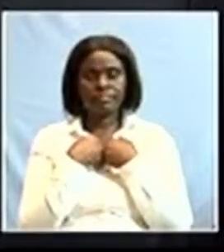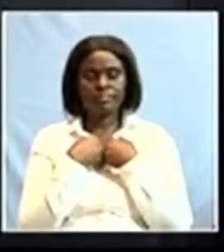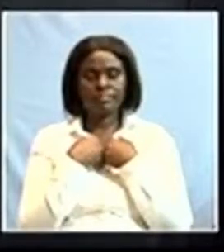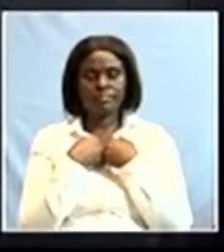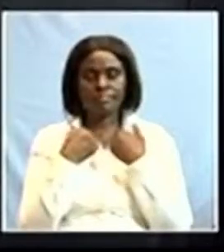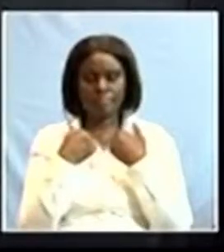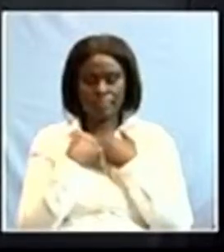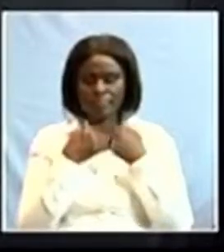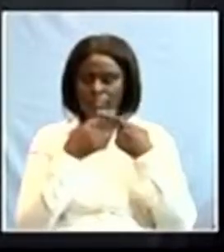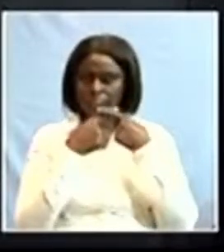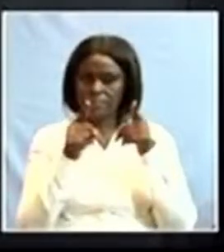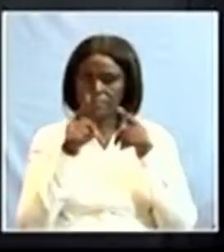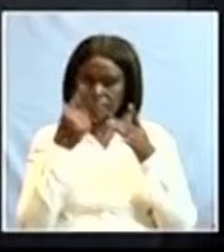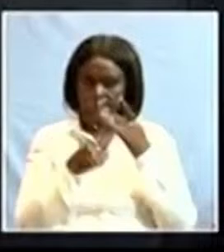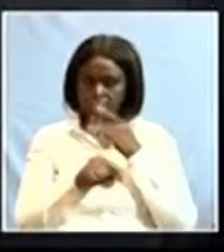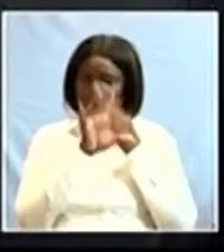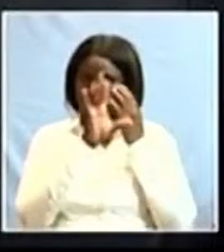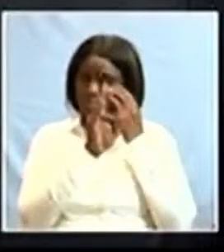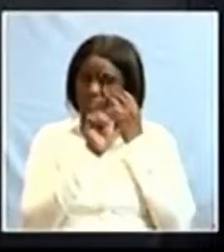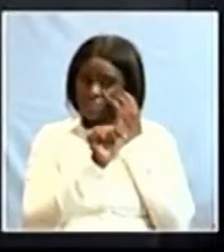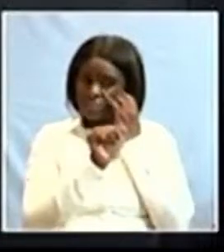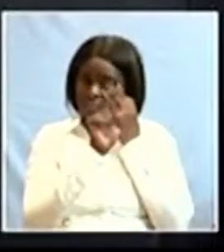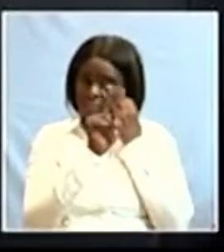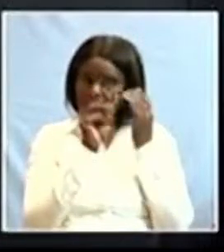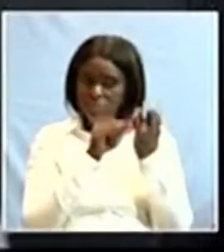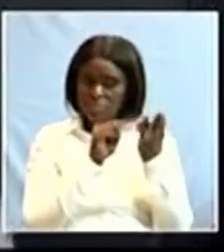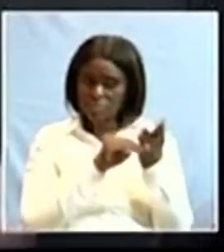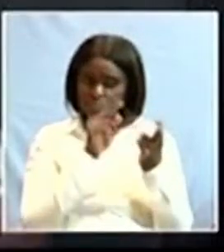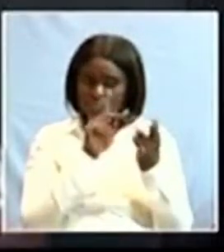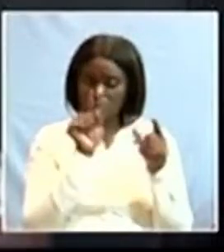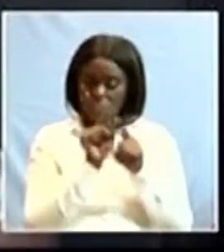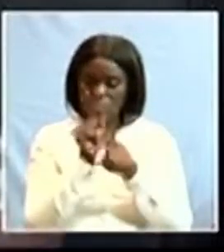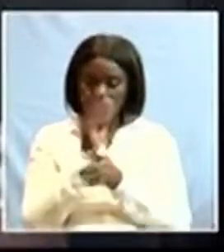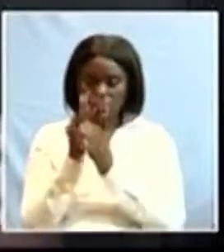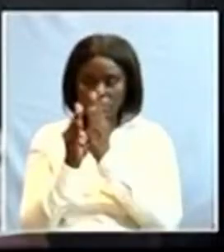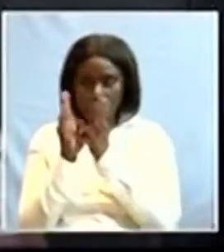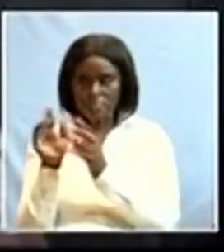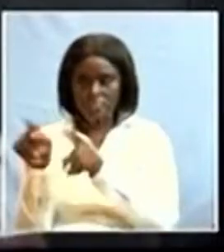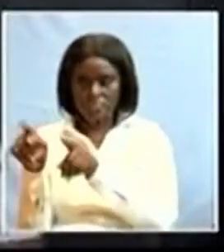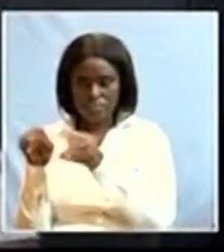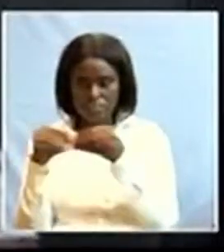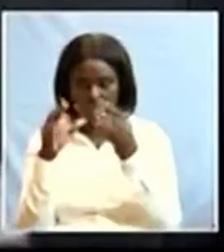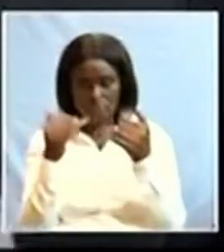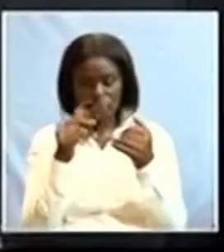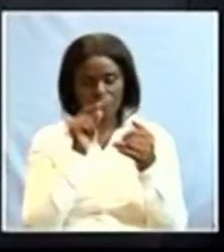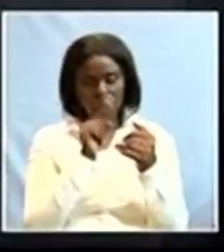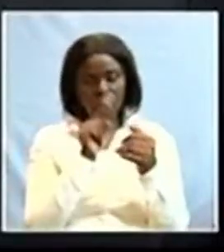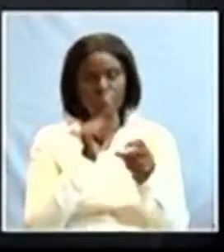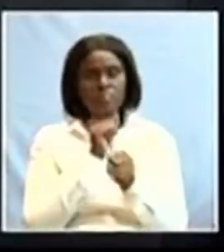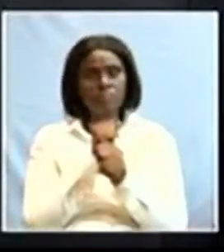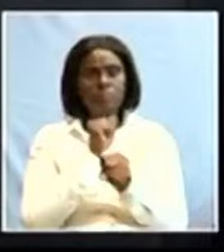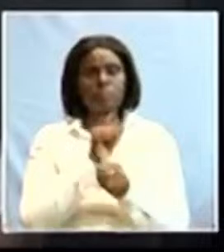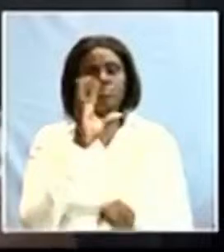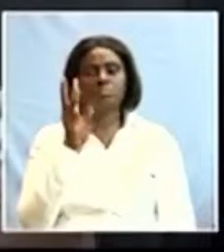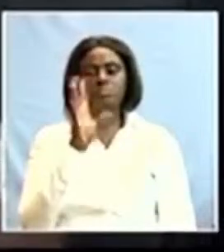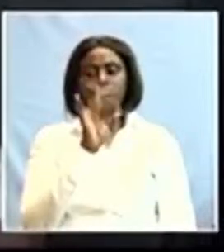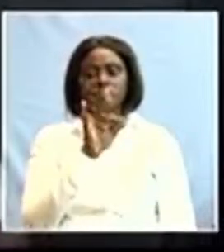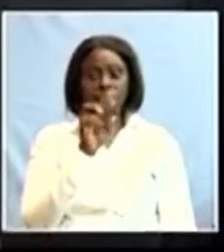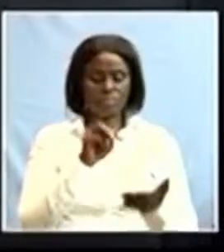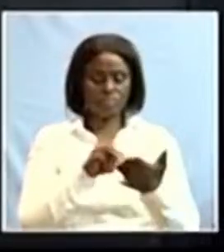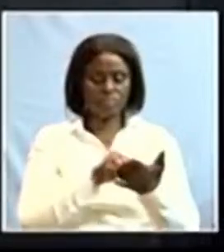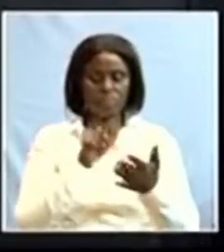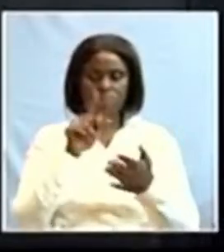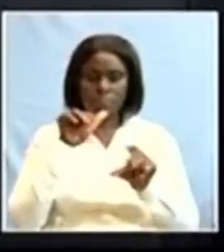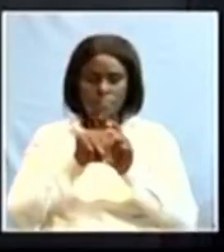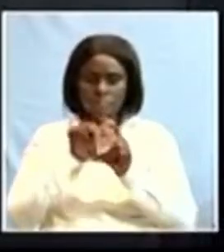The difference is 7.2 million kwacha. The contractor offered to execute this work at 68 million kwacha based on